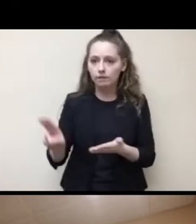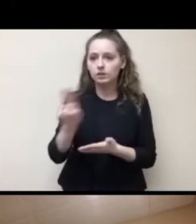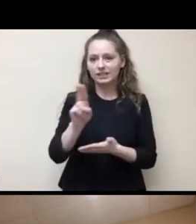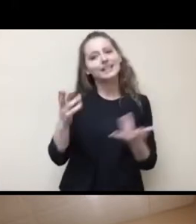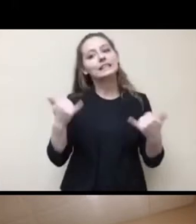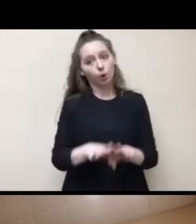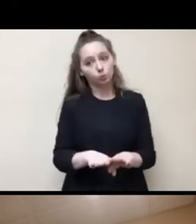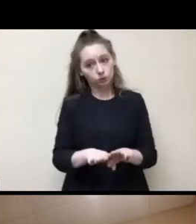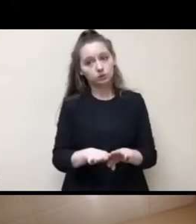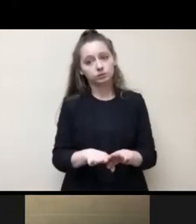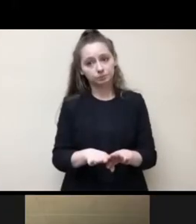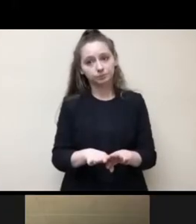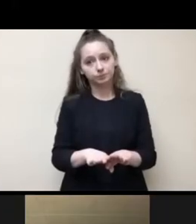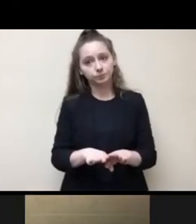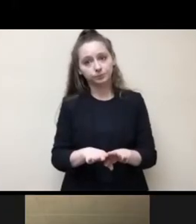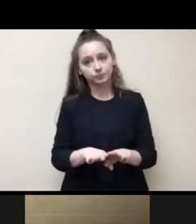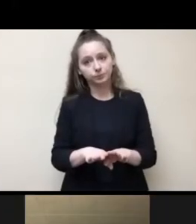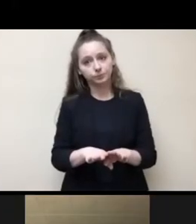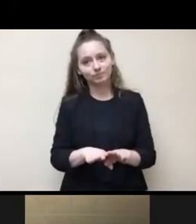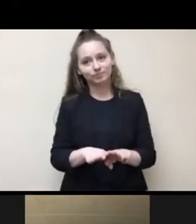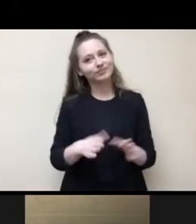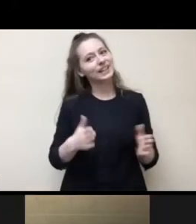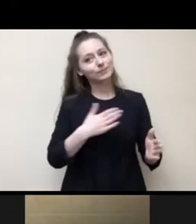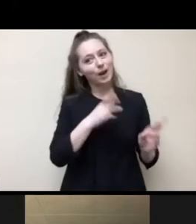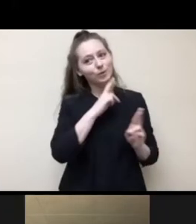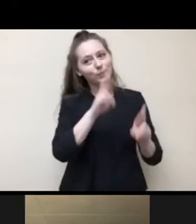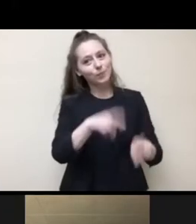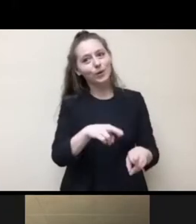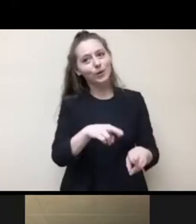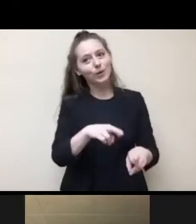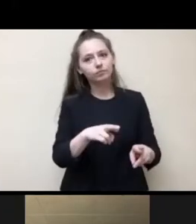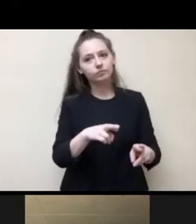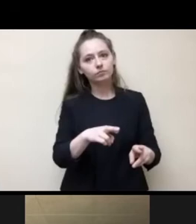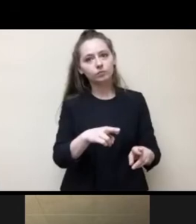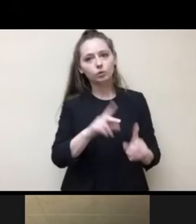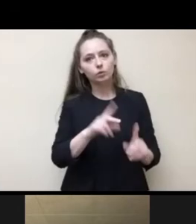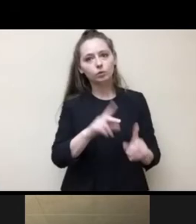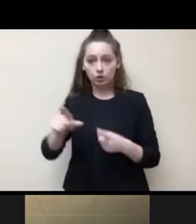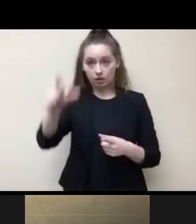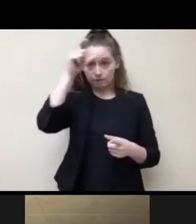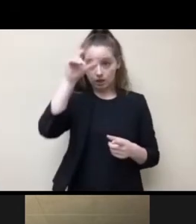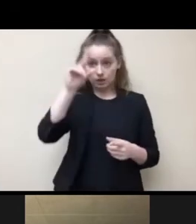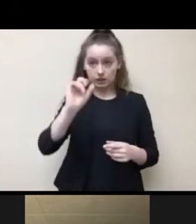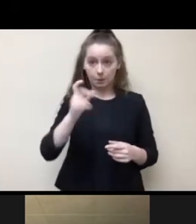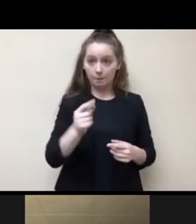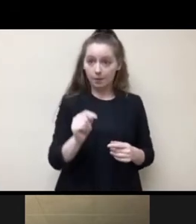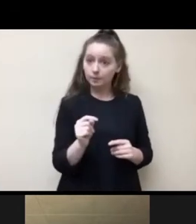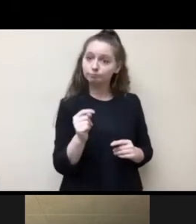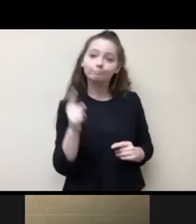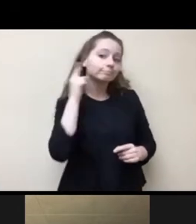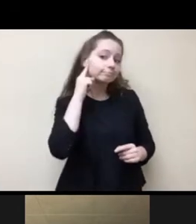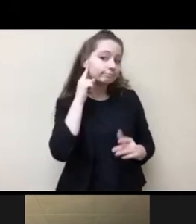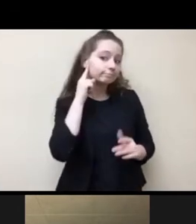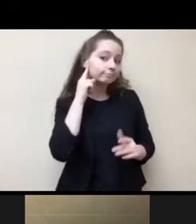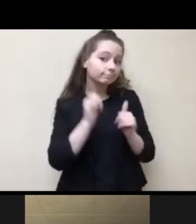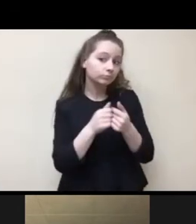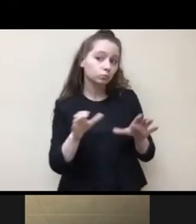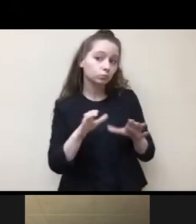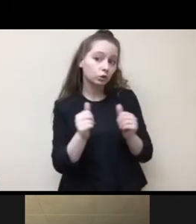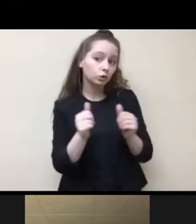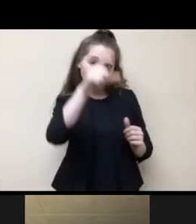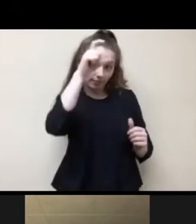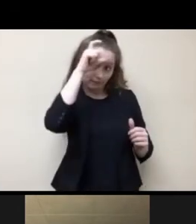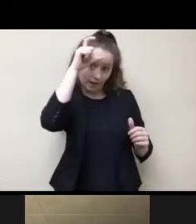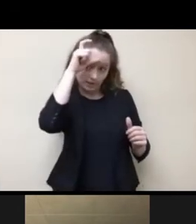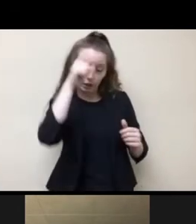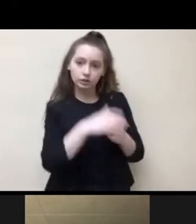closed. That's my report. We're going to go off to the Hammond Fire Department and hear how we're doing with the Hammond firefighters. And I got